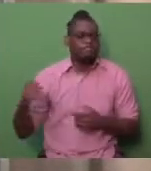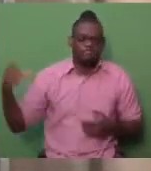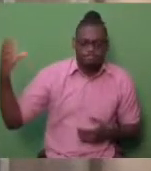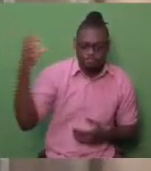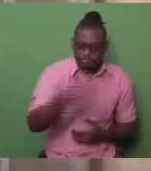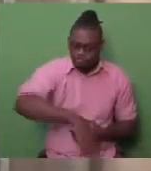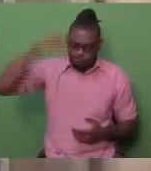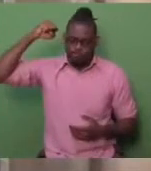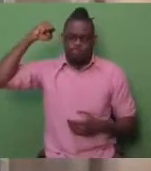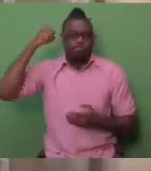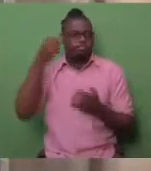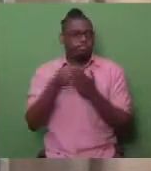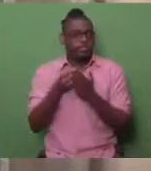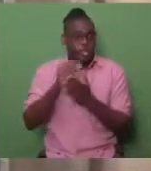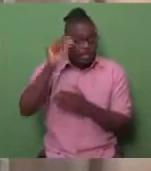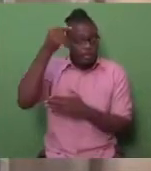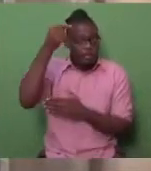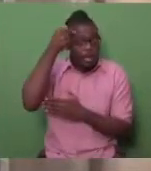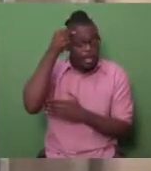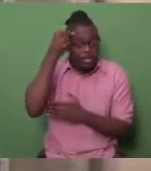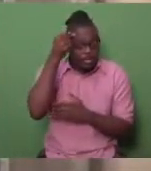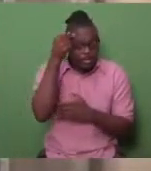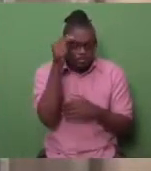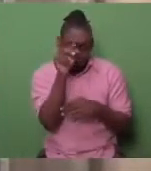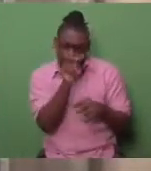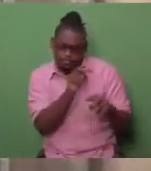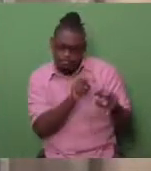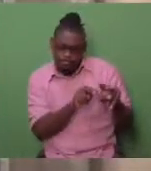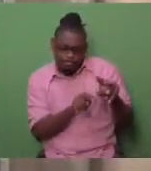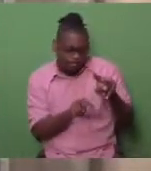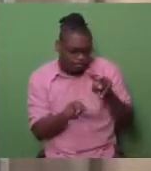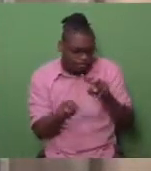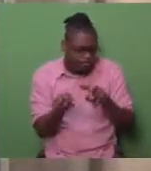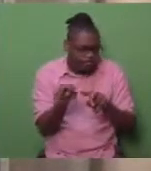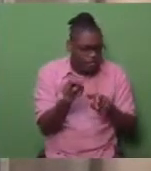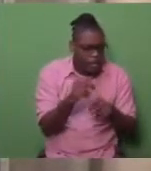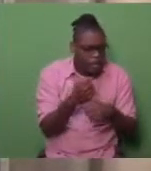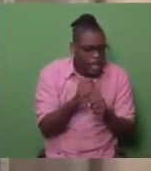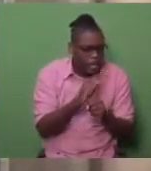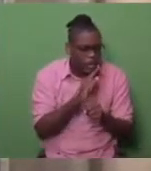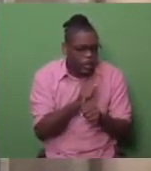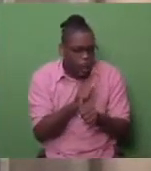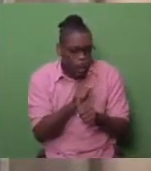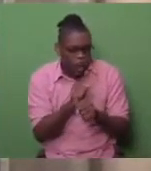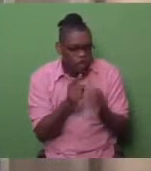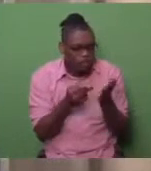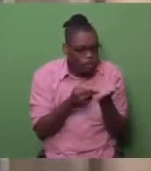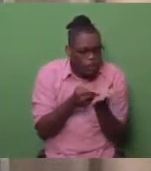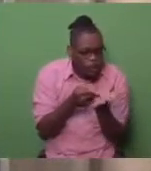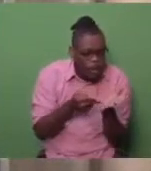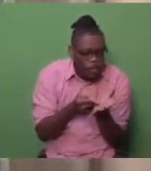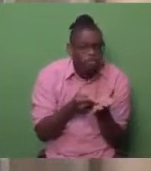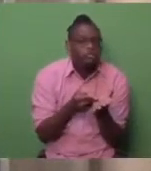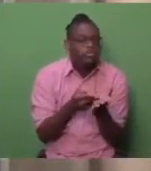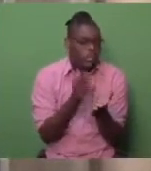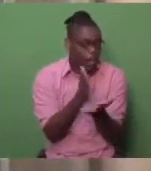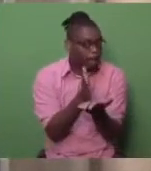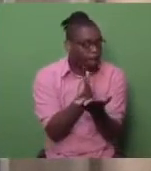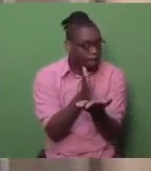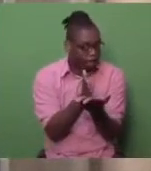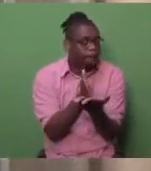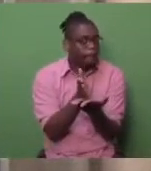more, the three Ps, as you call it, public-private partnerships, and engaging in these government transactions, government-to-government. How